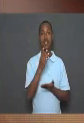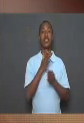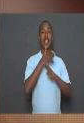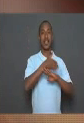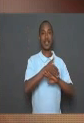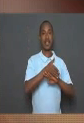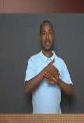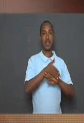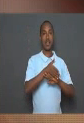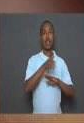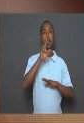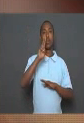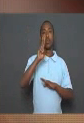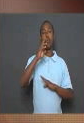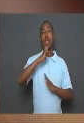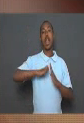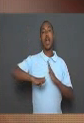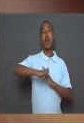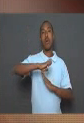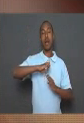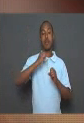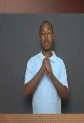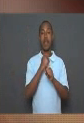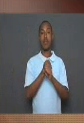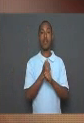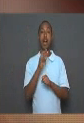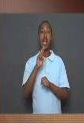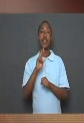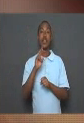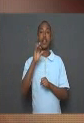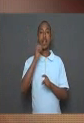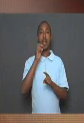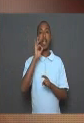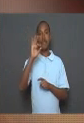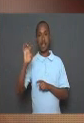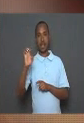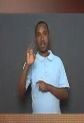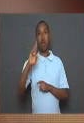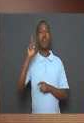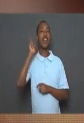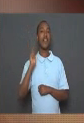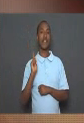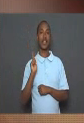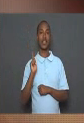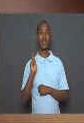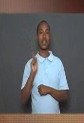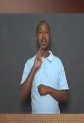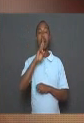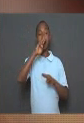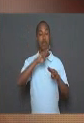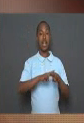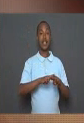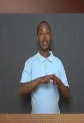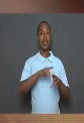Then, 2 electrodes that are made of either iron or graphite are